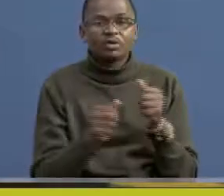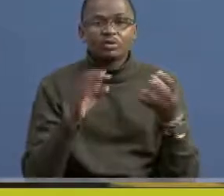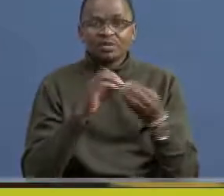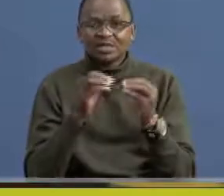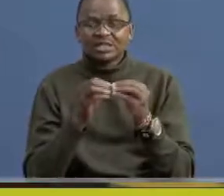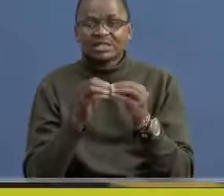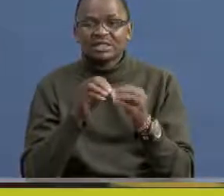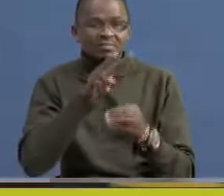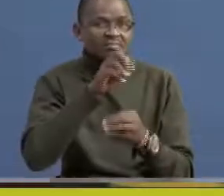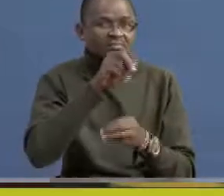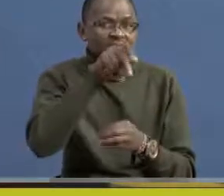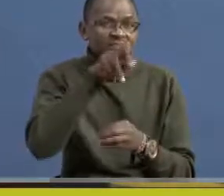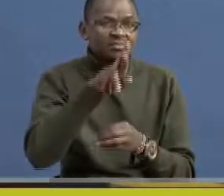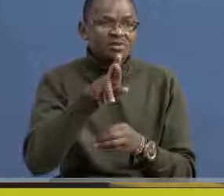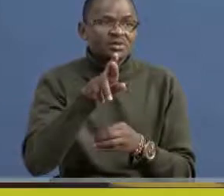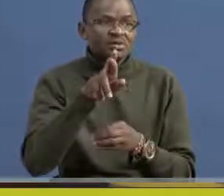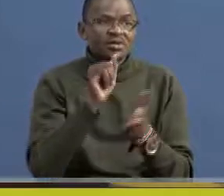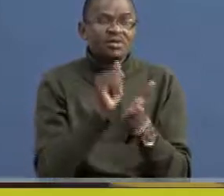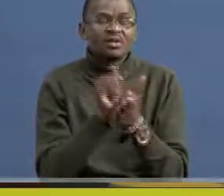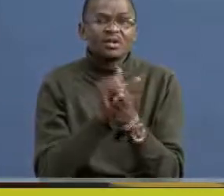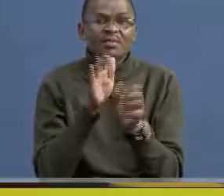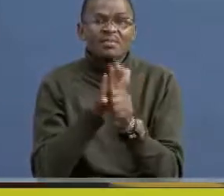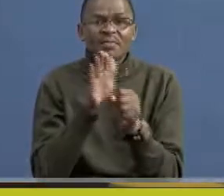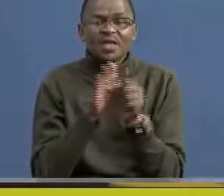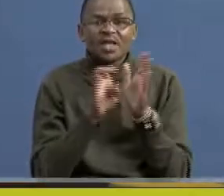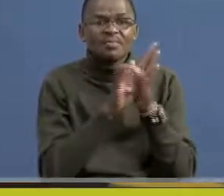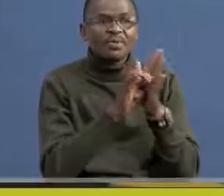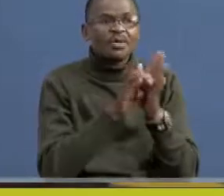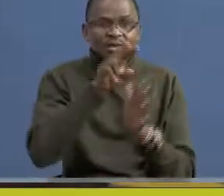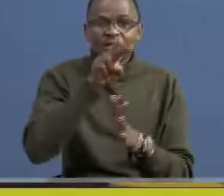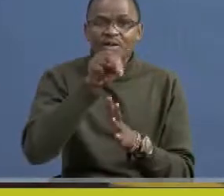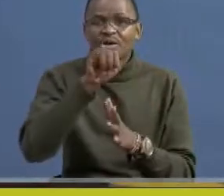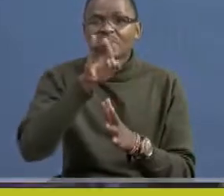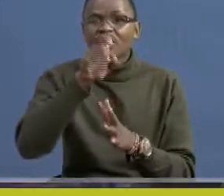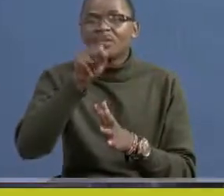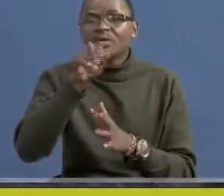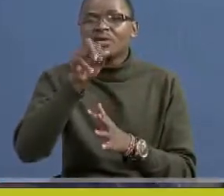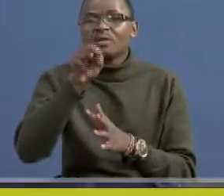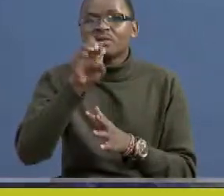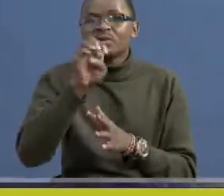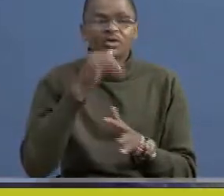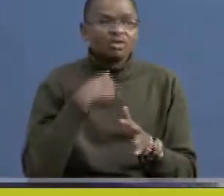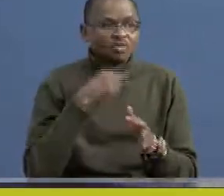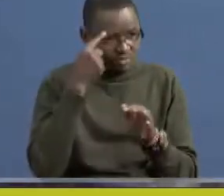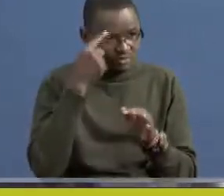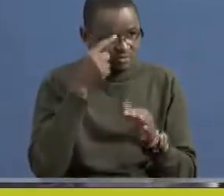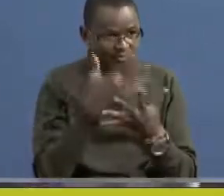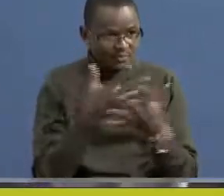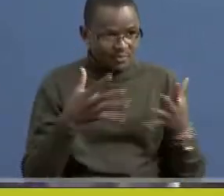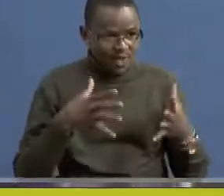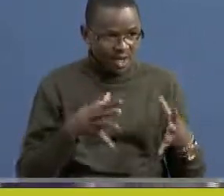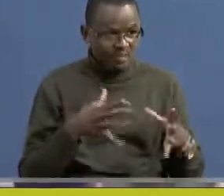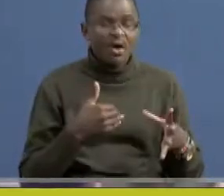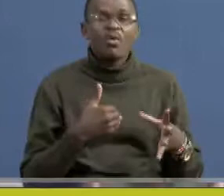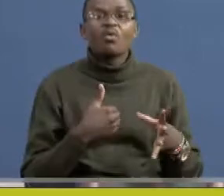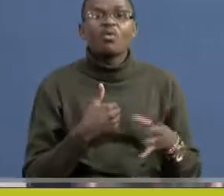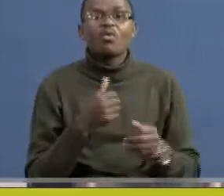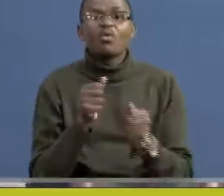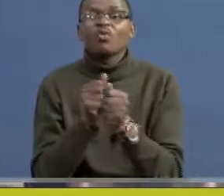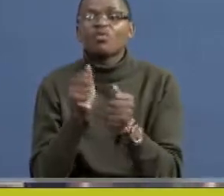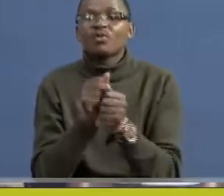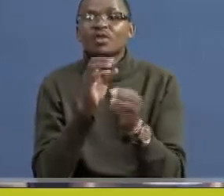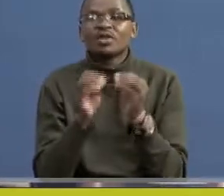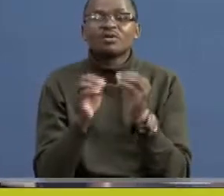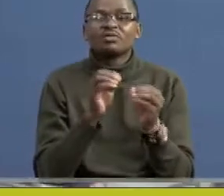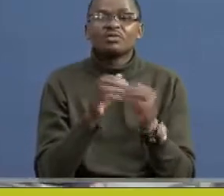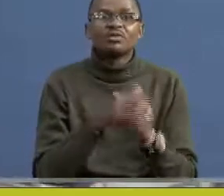vapor, and then in some instances nicotine, and in others no nicotine, so people also vape without